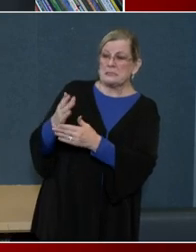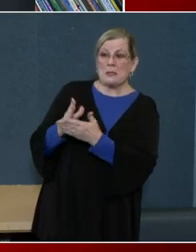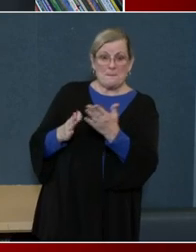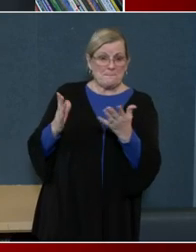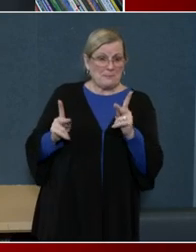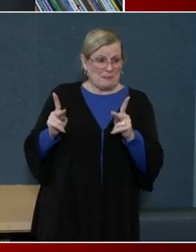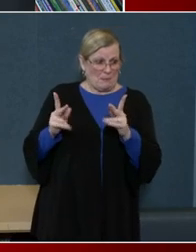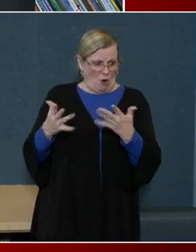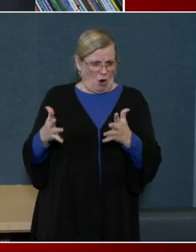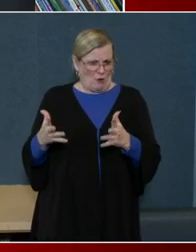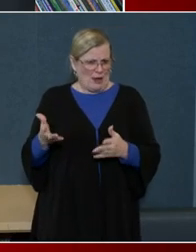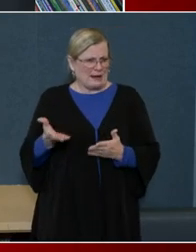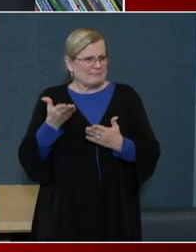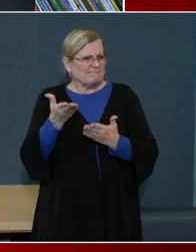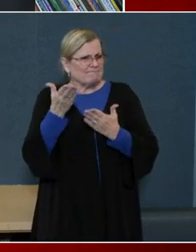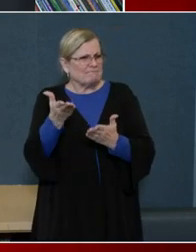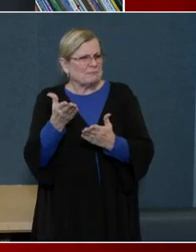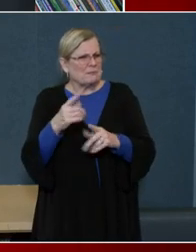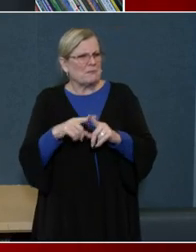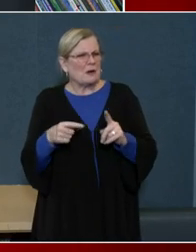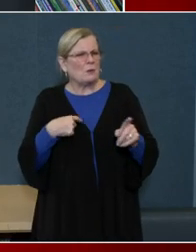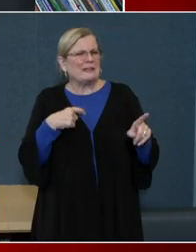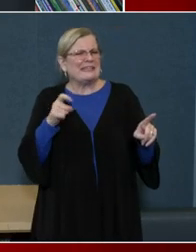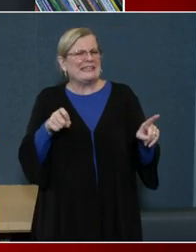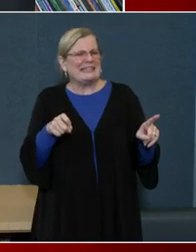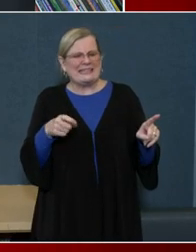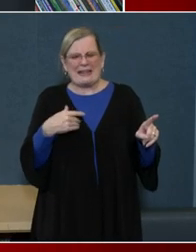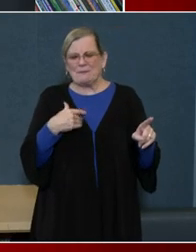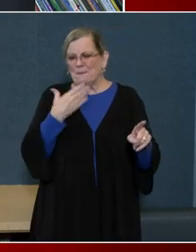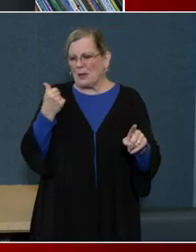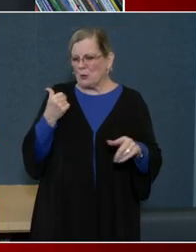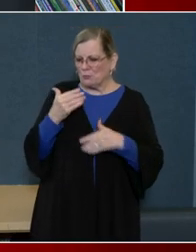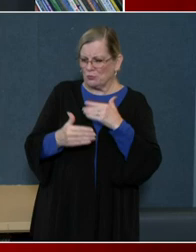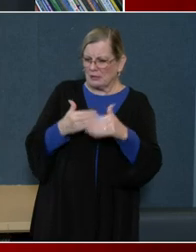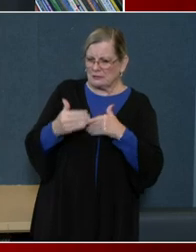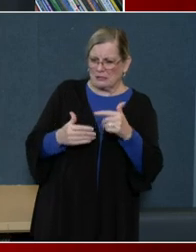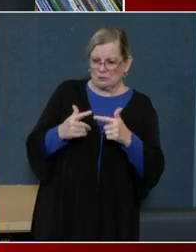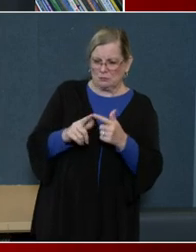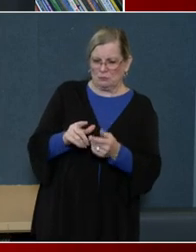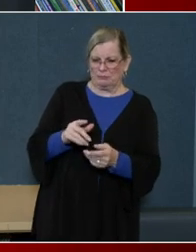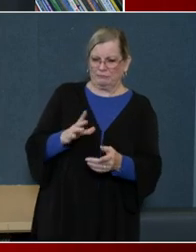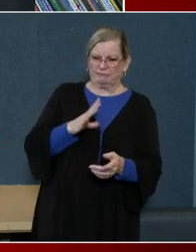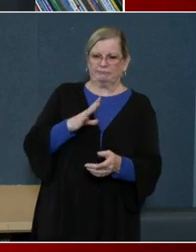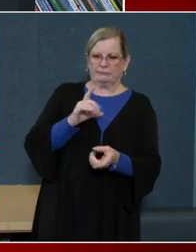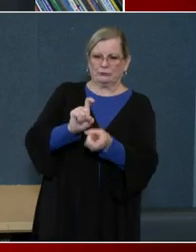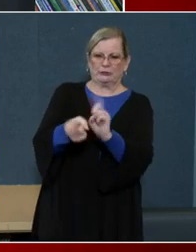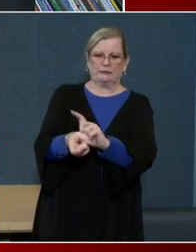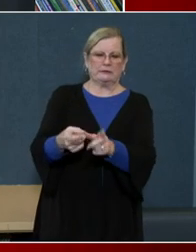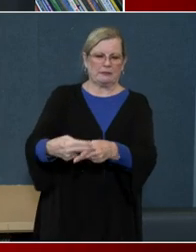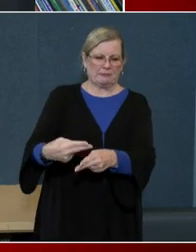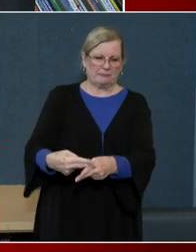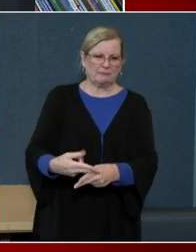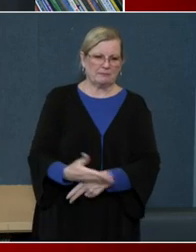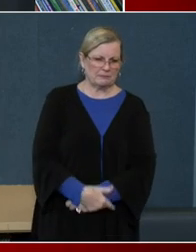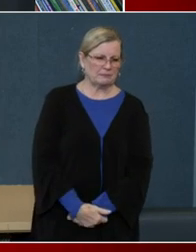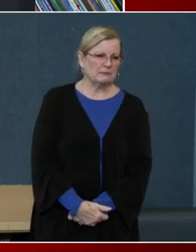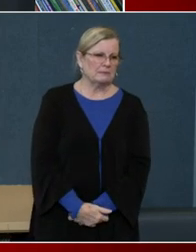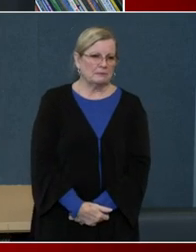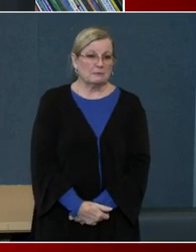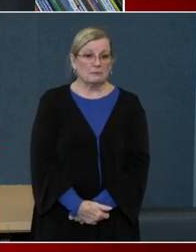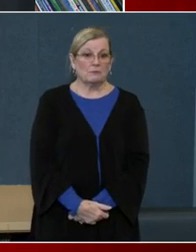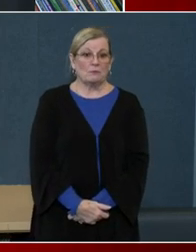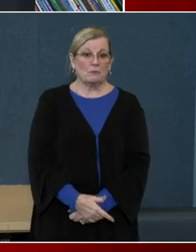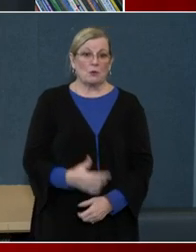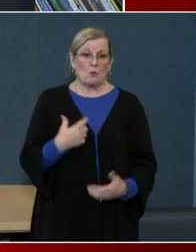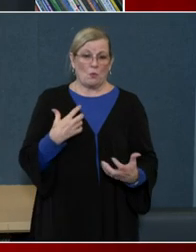An important part of the name of a school building or any public space is that there has to be community support. And let's